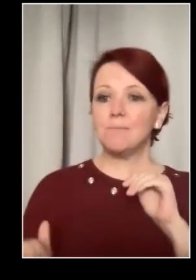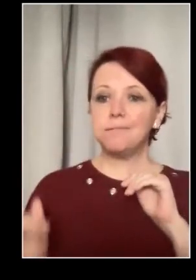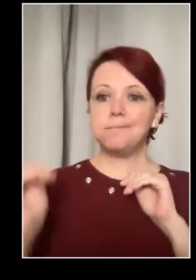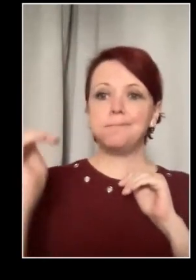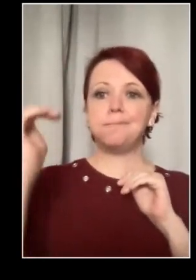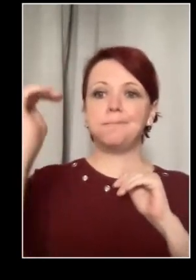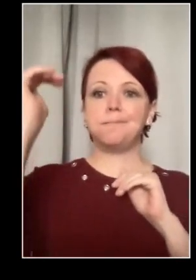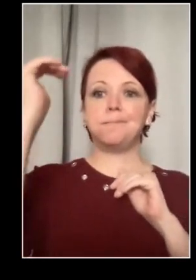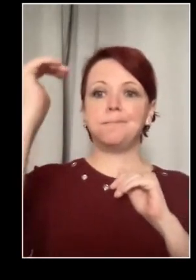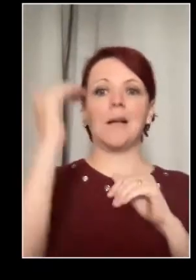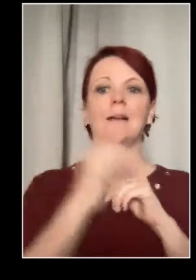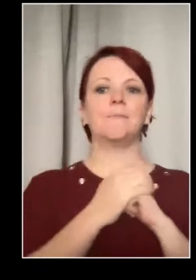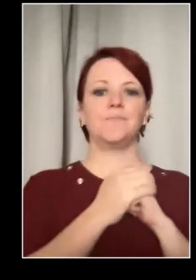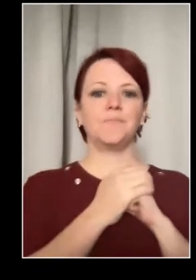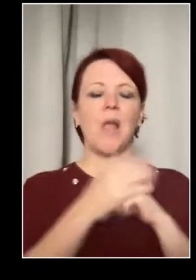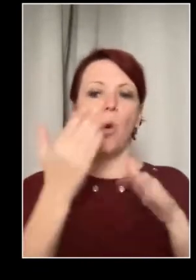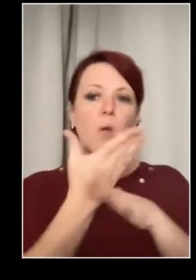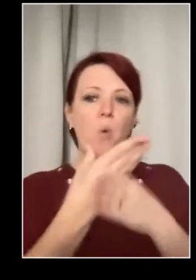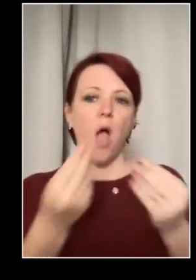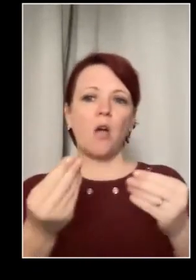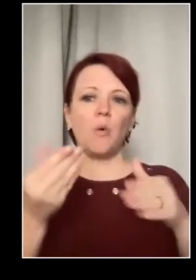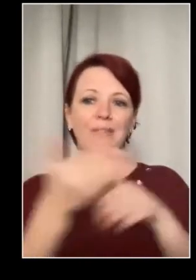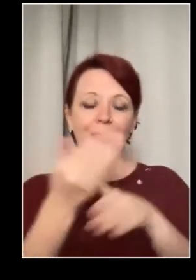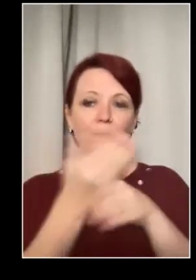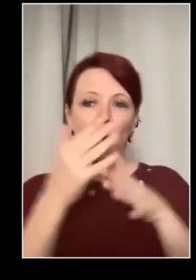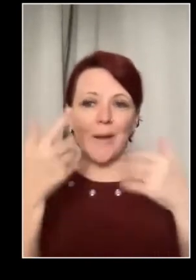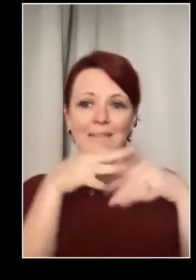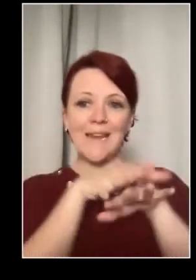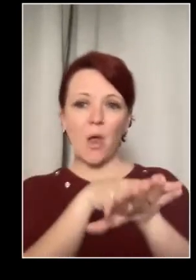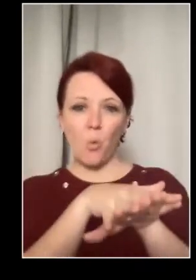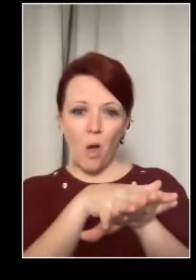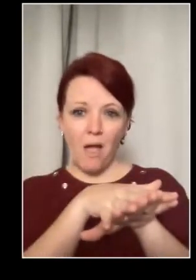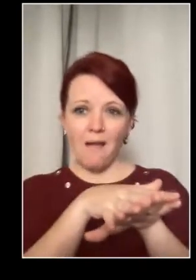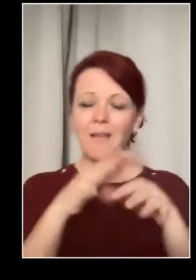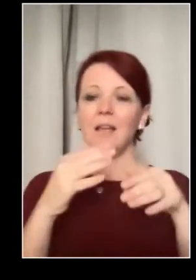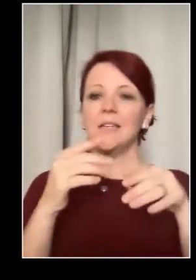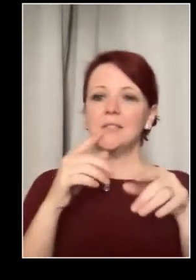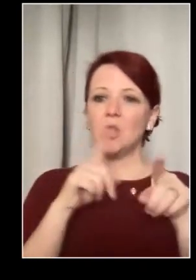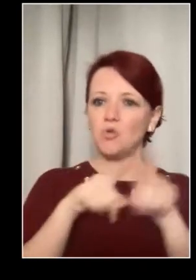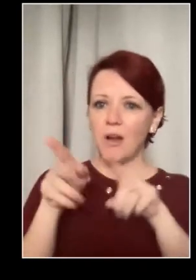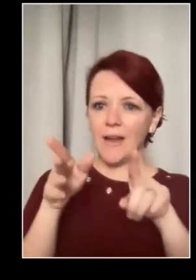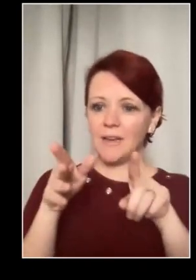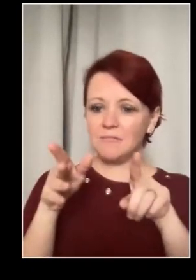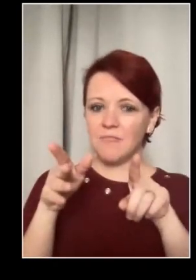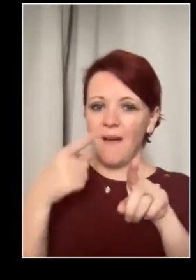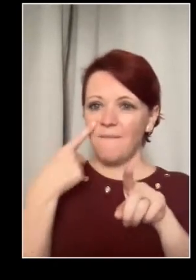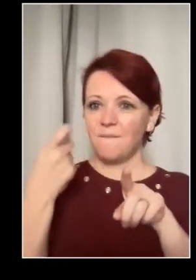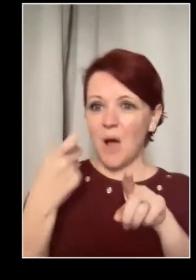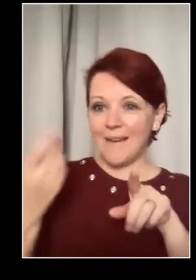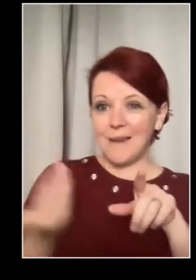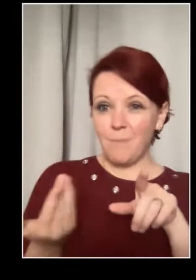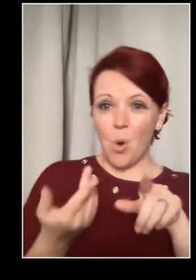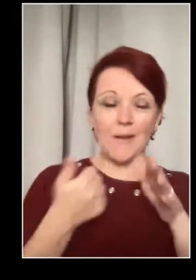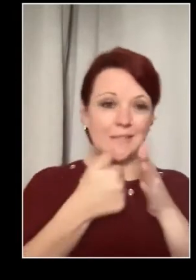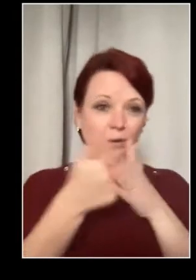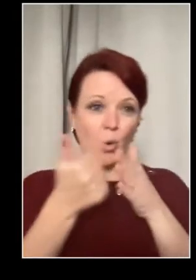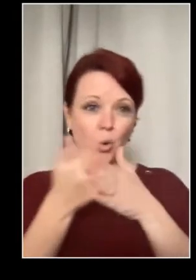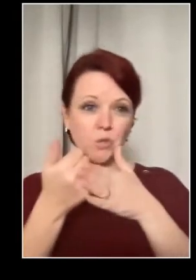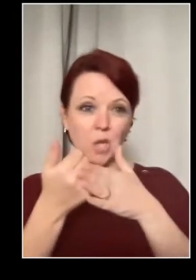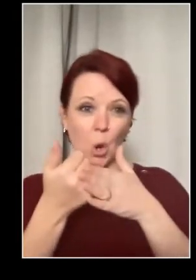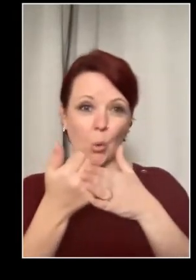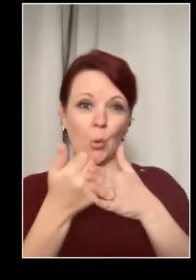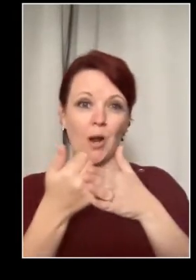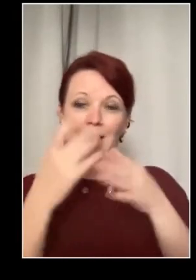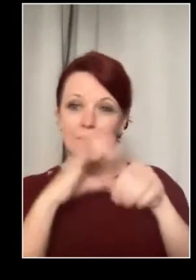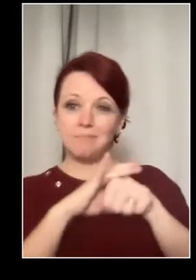the employer network to work with apprenticeship employers and bring apprentices together. And it's all about going into schools, all about